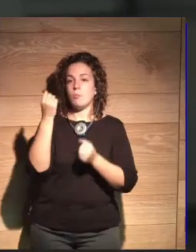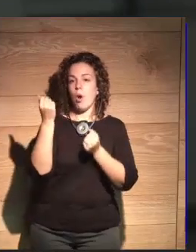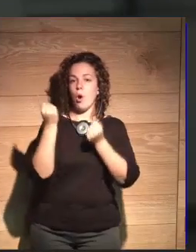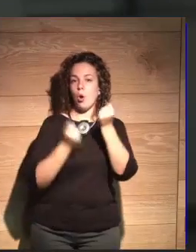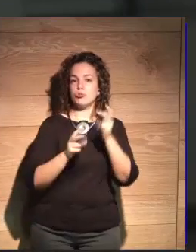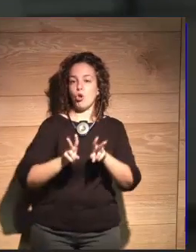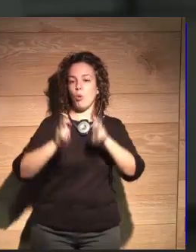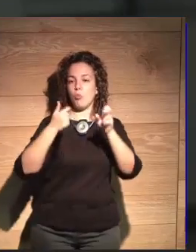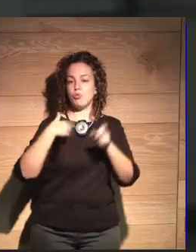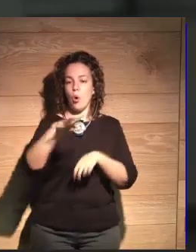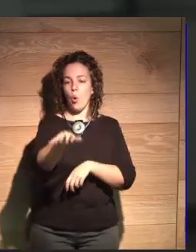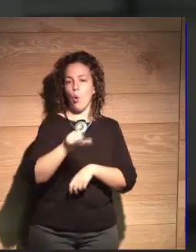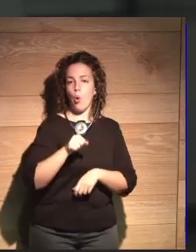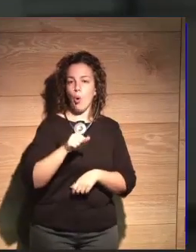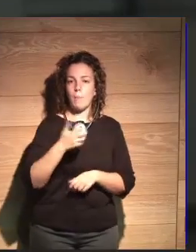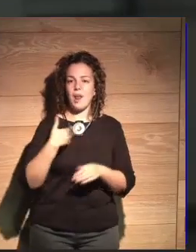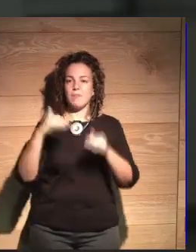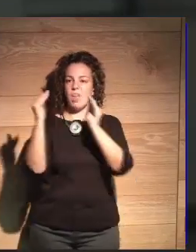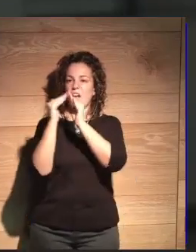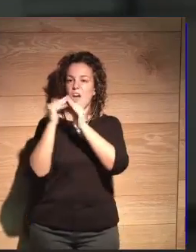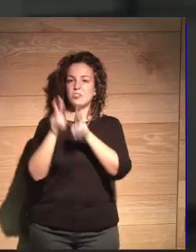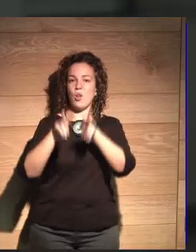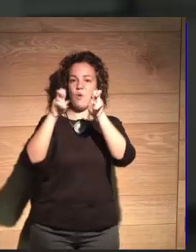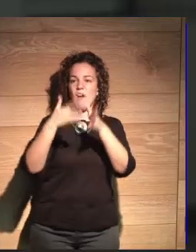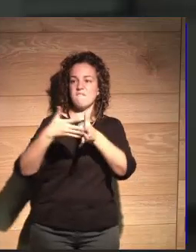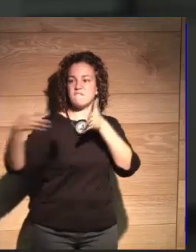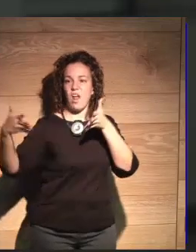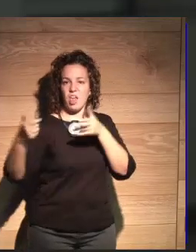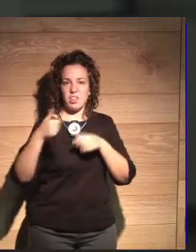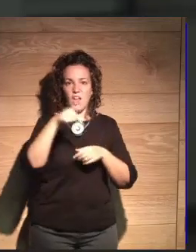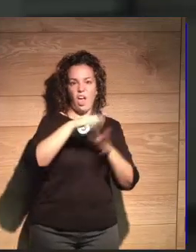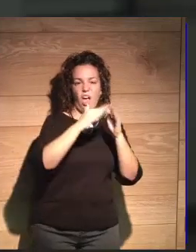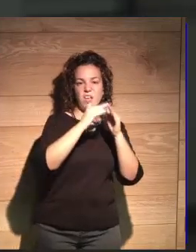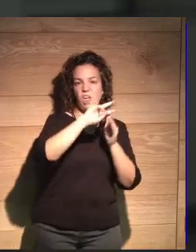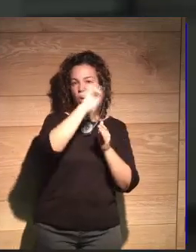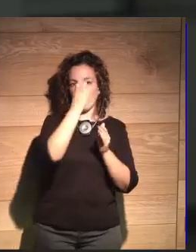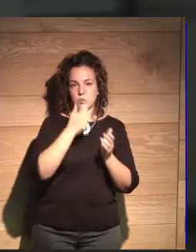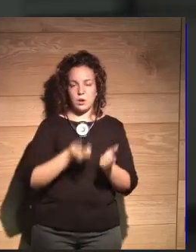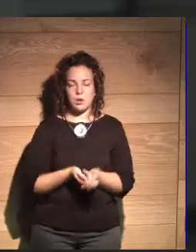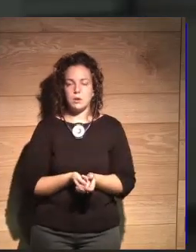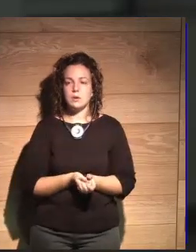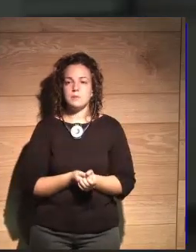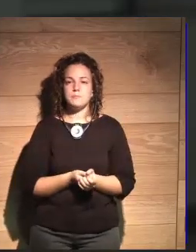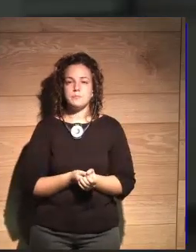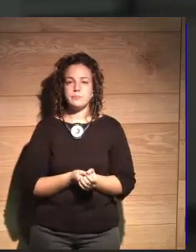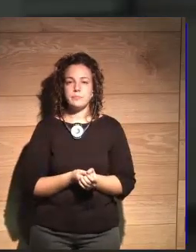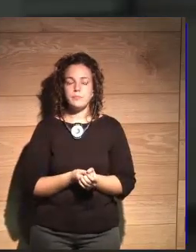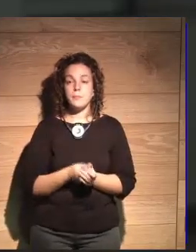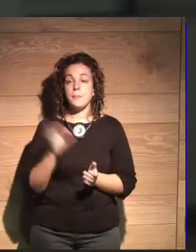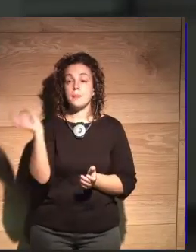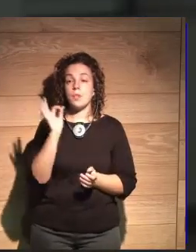our new car should be bigger, and whether the World Rugby Cup should have been won by South